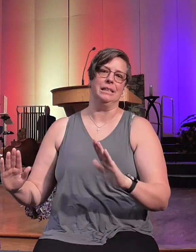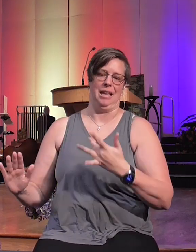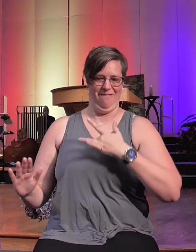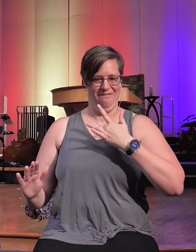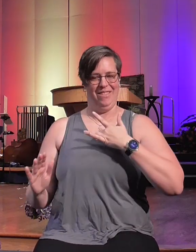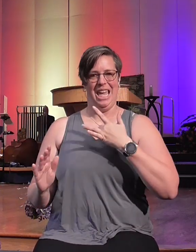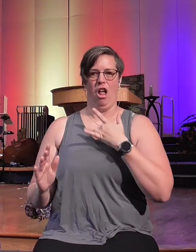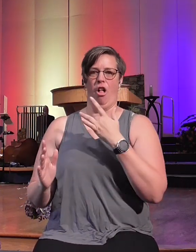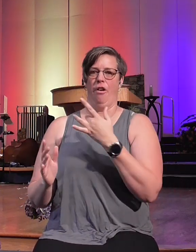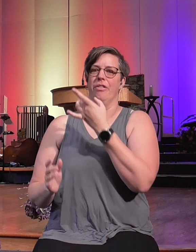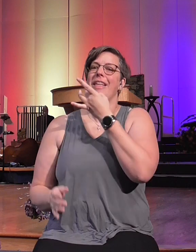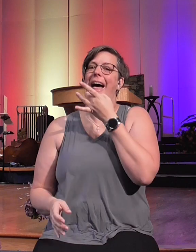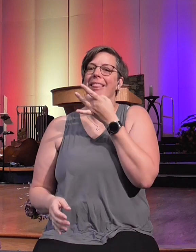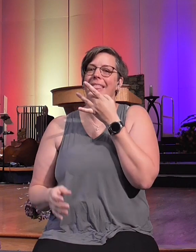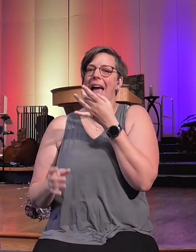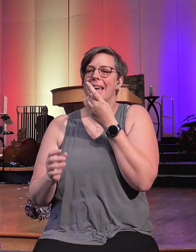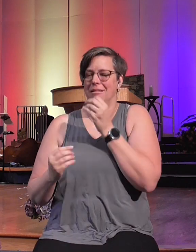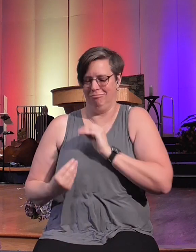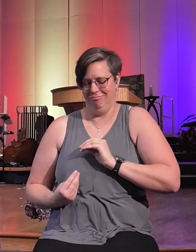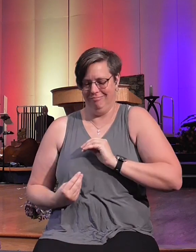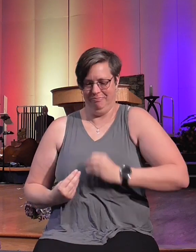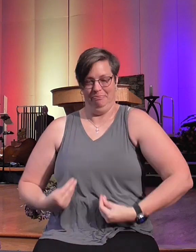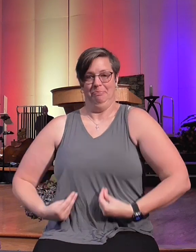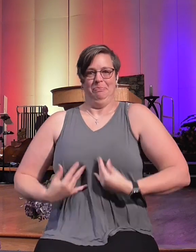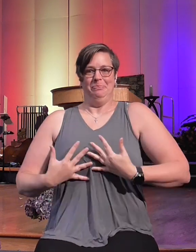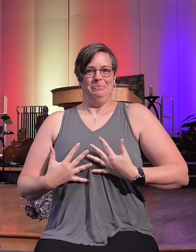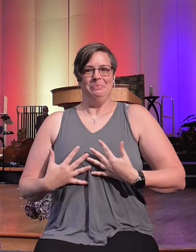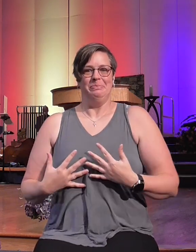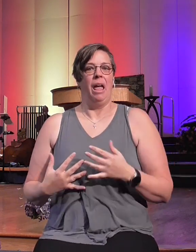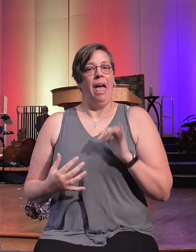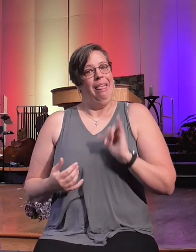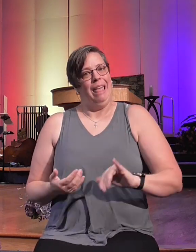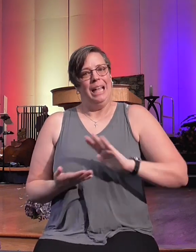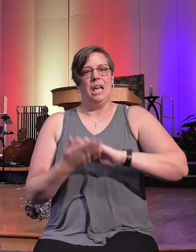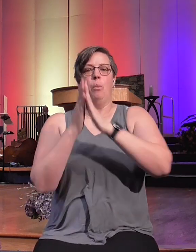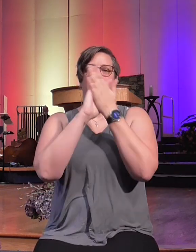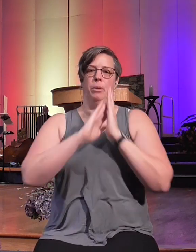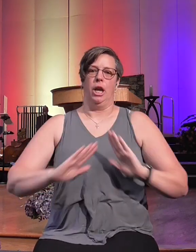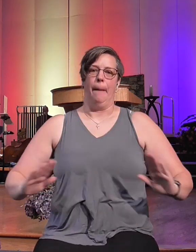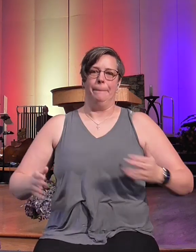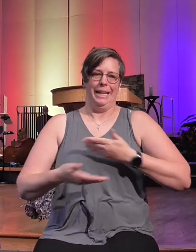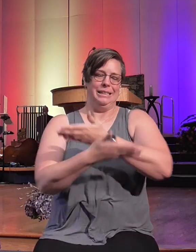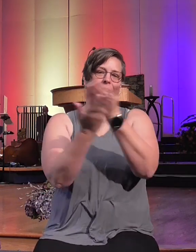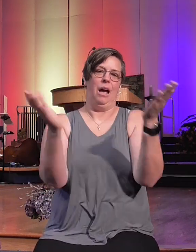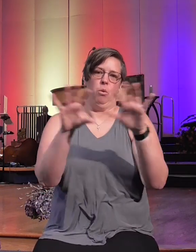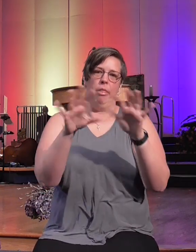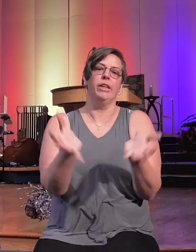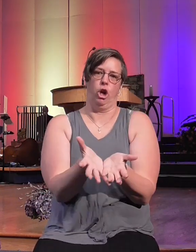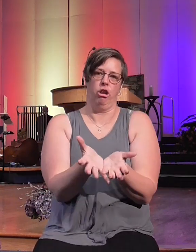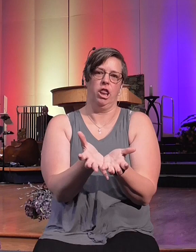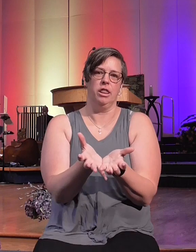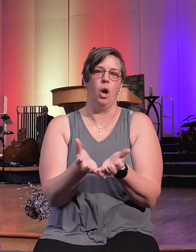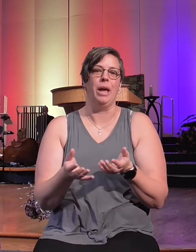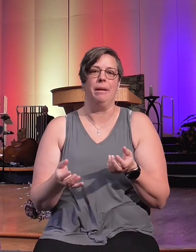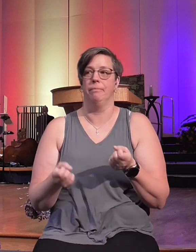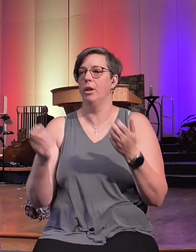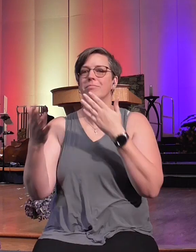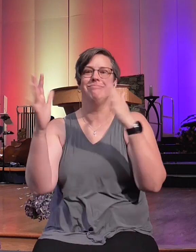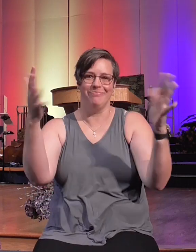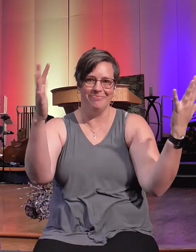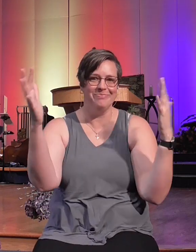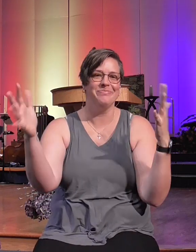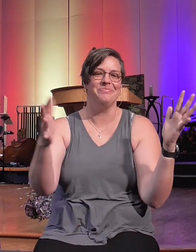it ignite the peace within us. And that is how we create peace on planet Earth. So allow the peace candle to serve you. Yes,